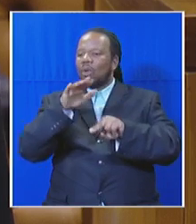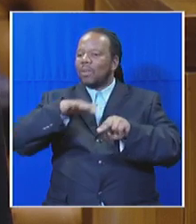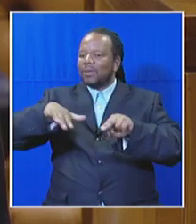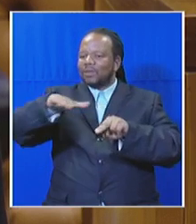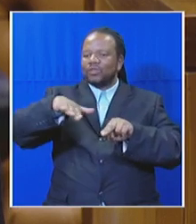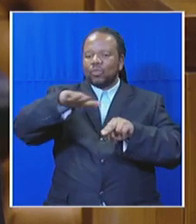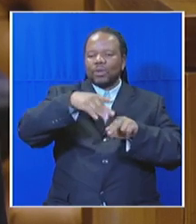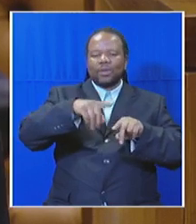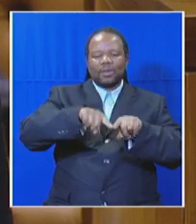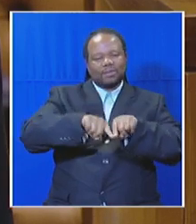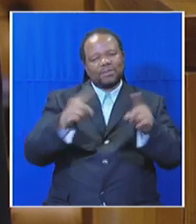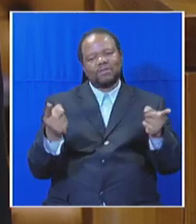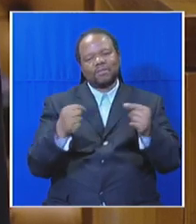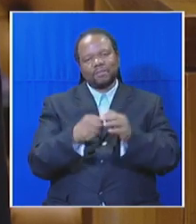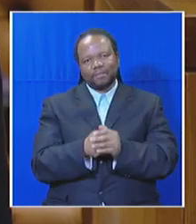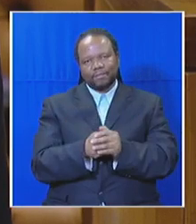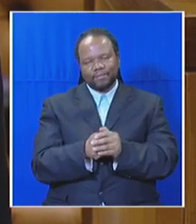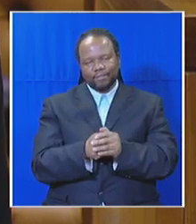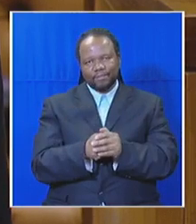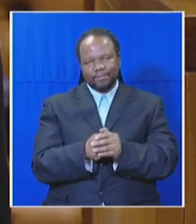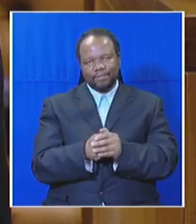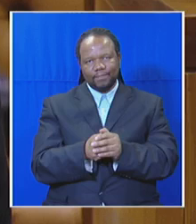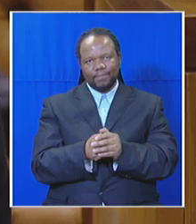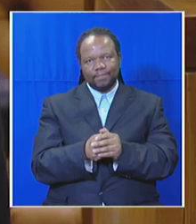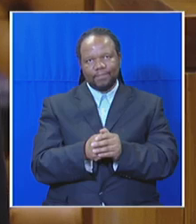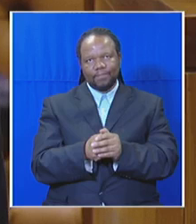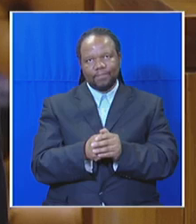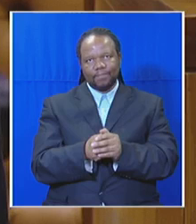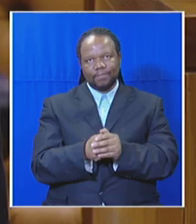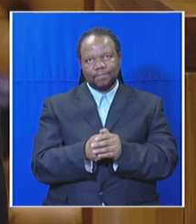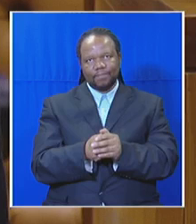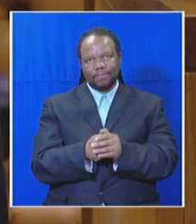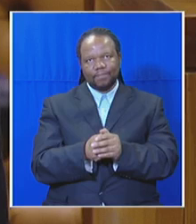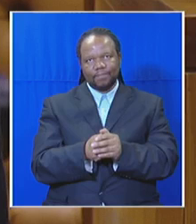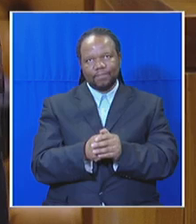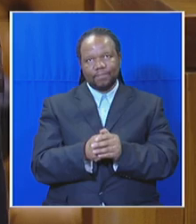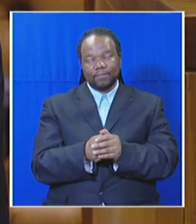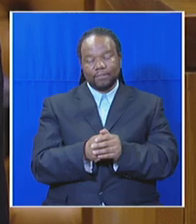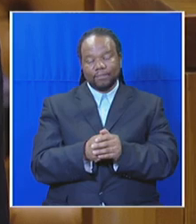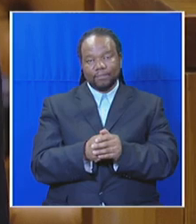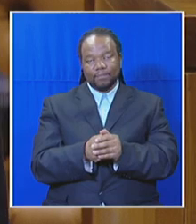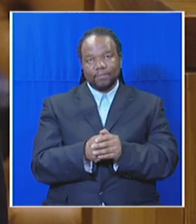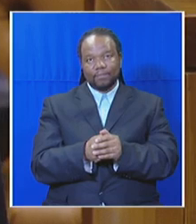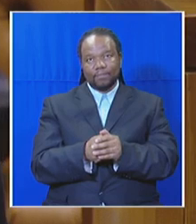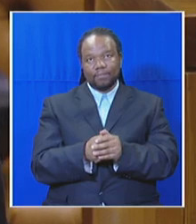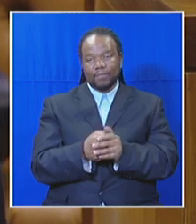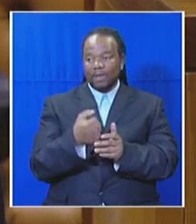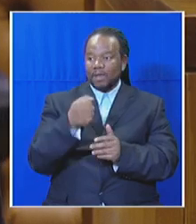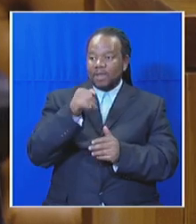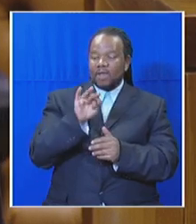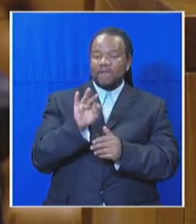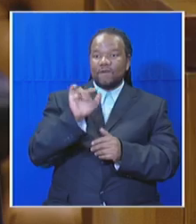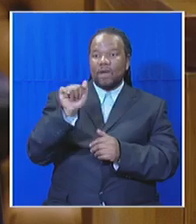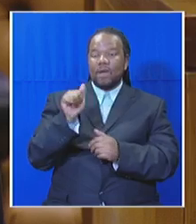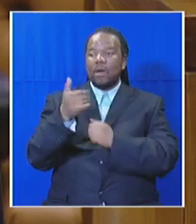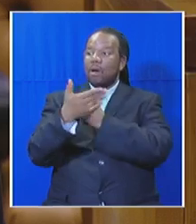And you can't, if a particular country and you walk in there, you force